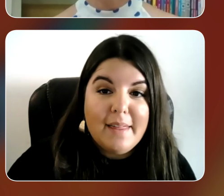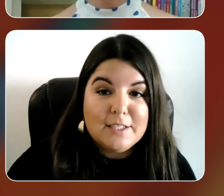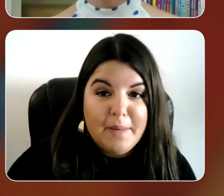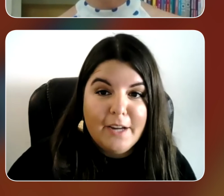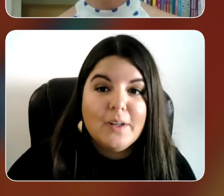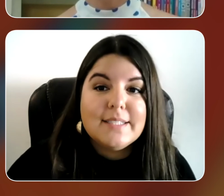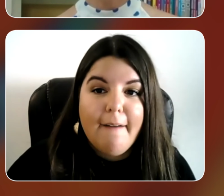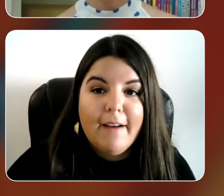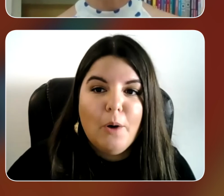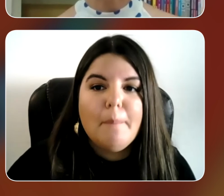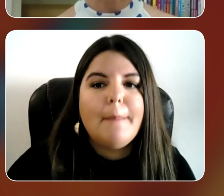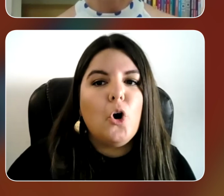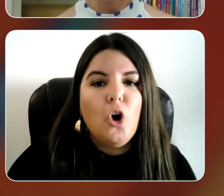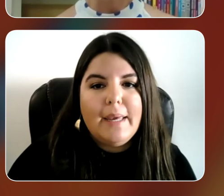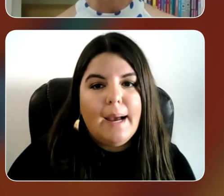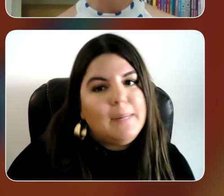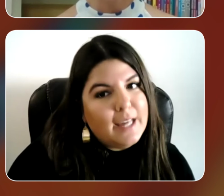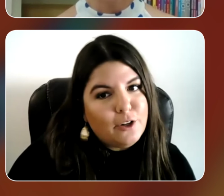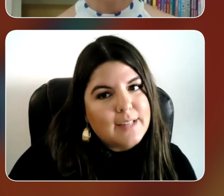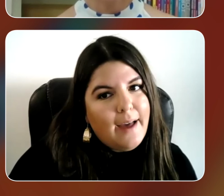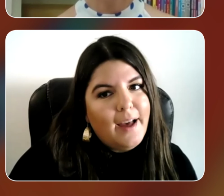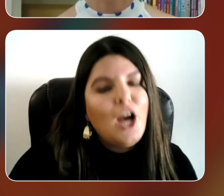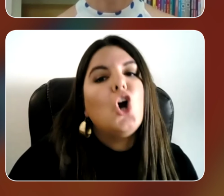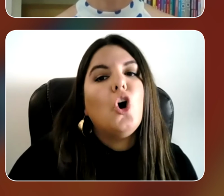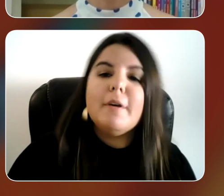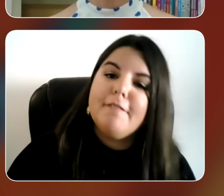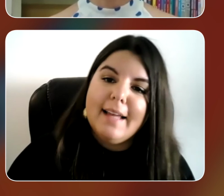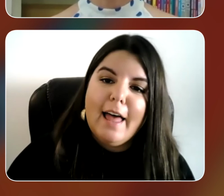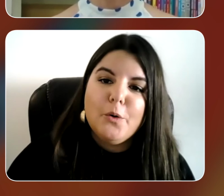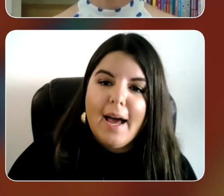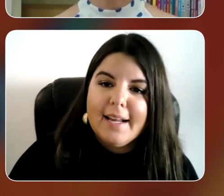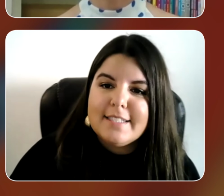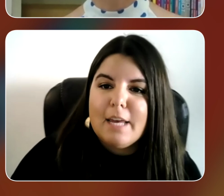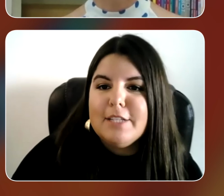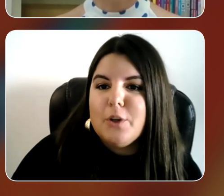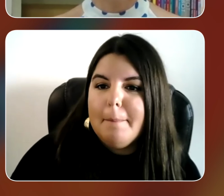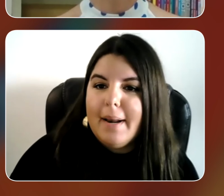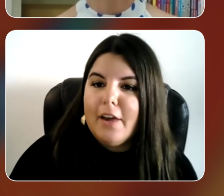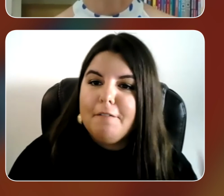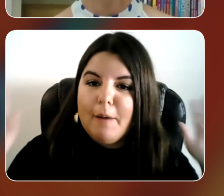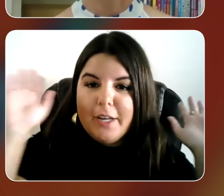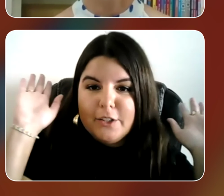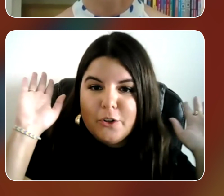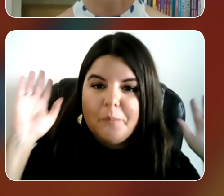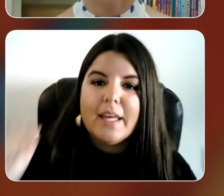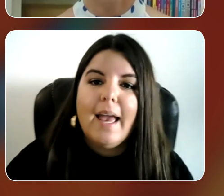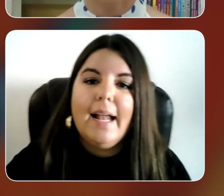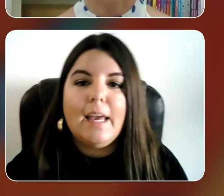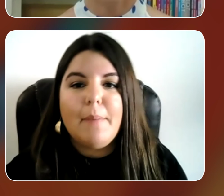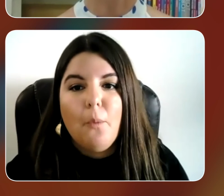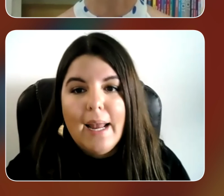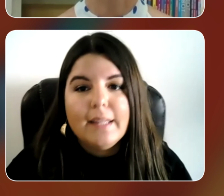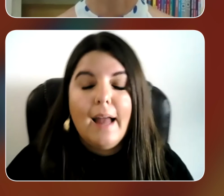Cuando me despierto el sábado, me pongo mi camisa rosada con mi falda de lunares y mi sombrero favorito,